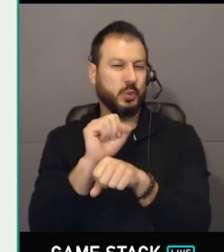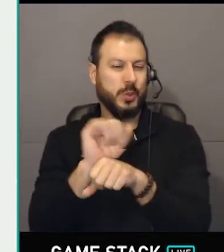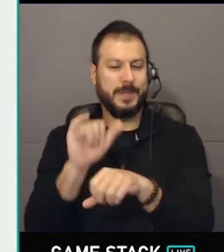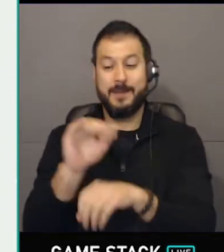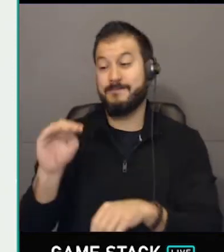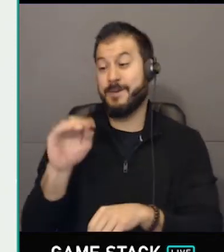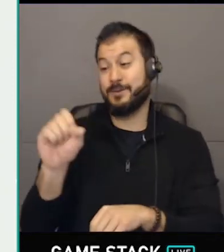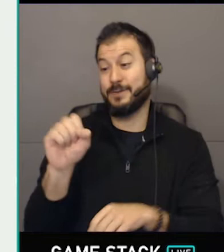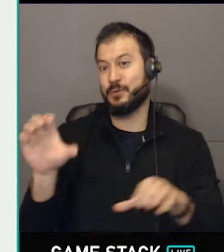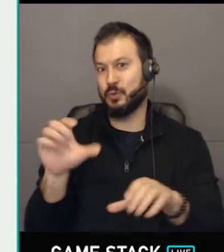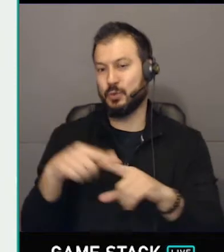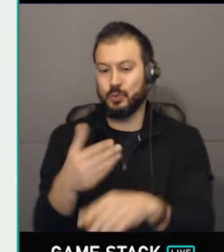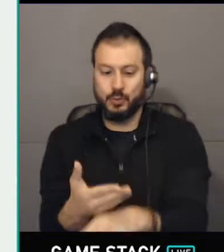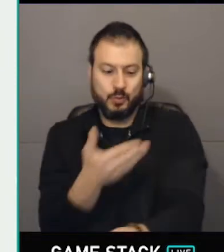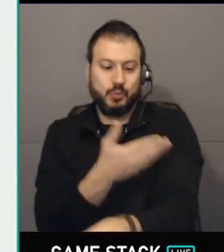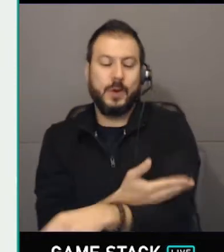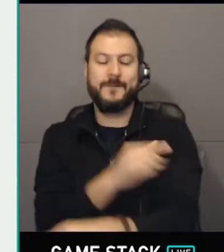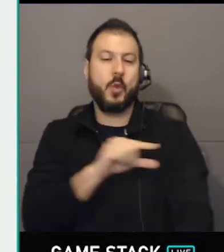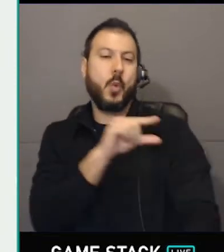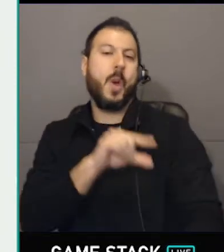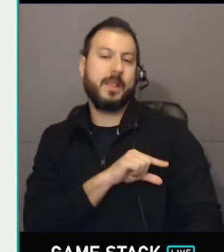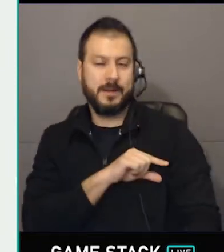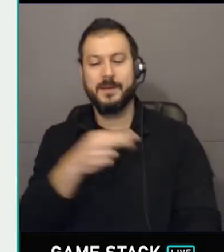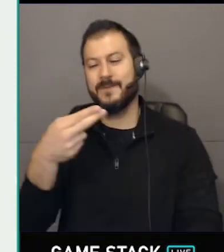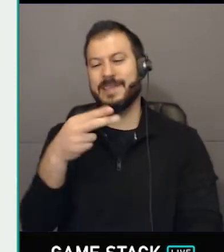doing to improve the quality of HDR displays.